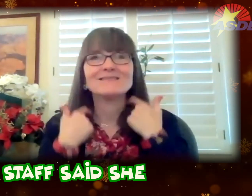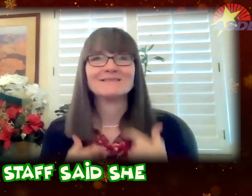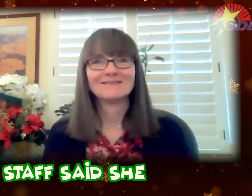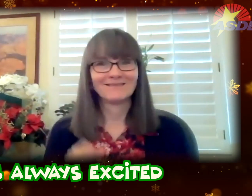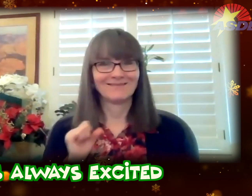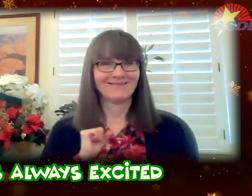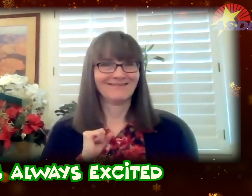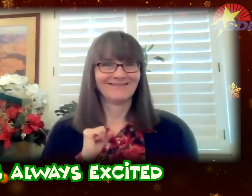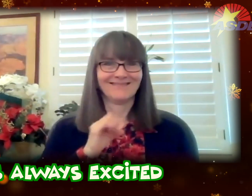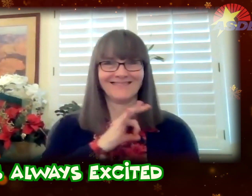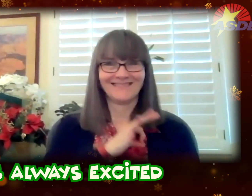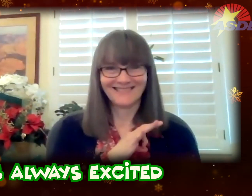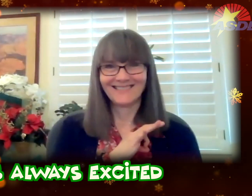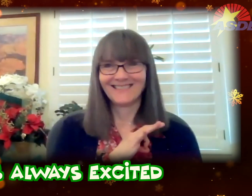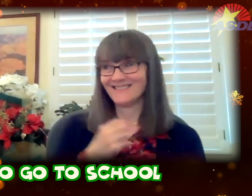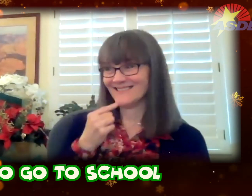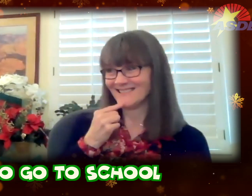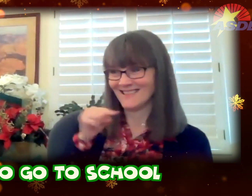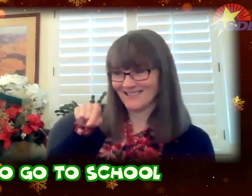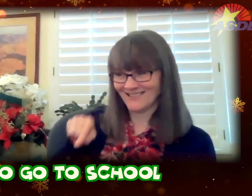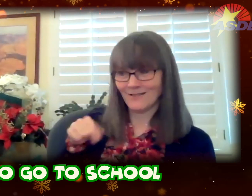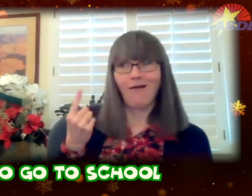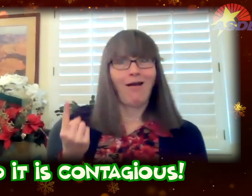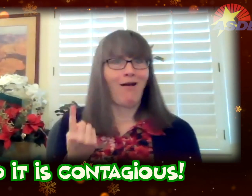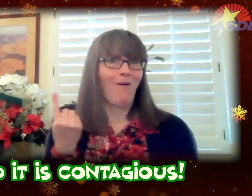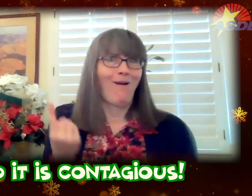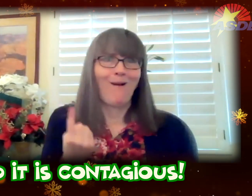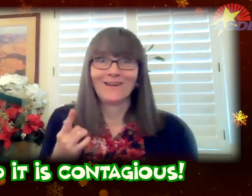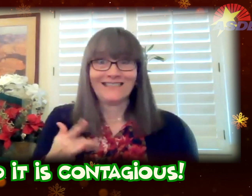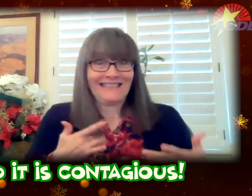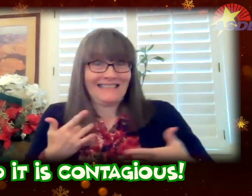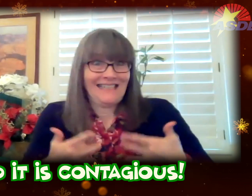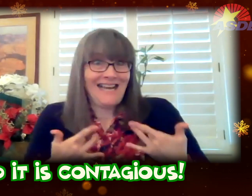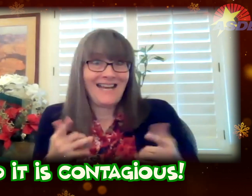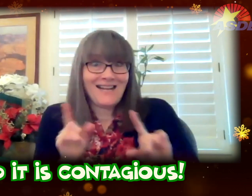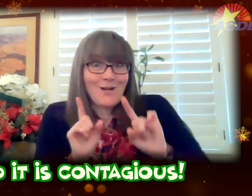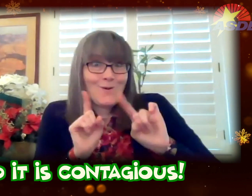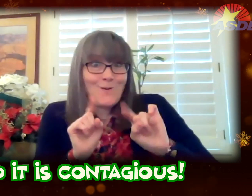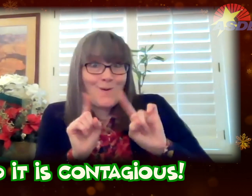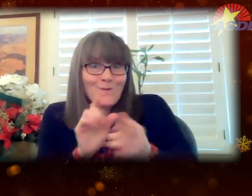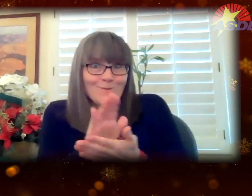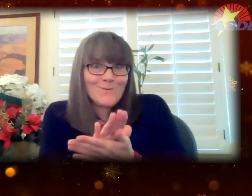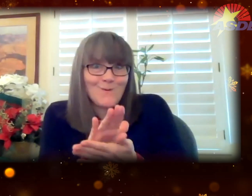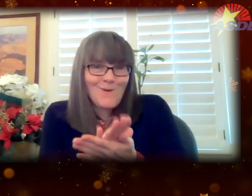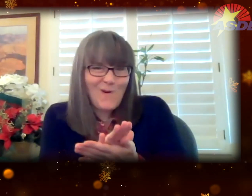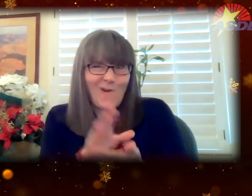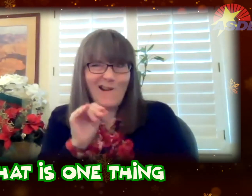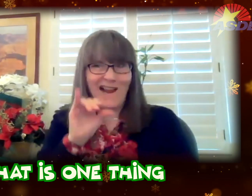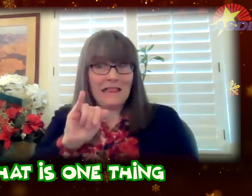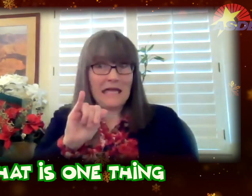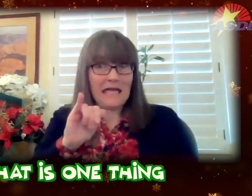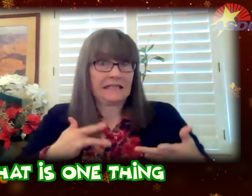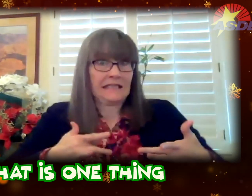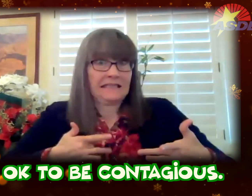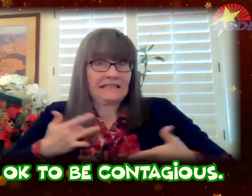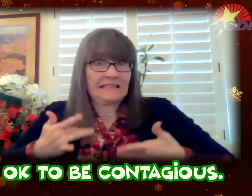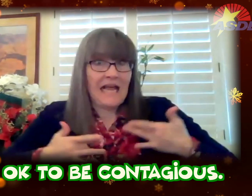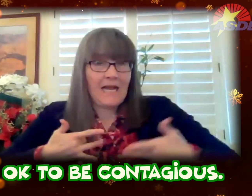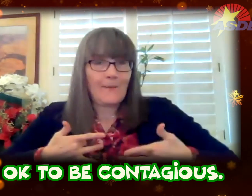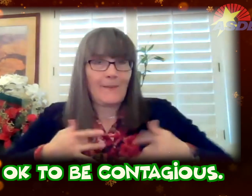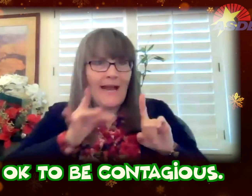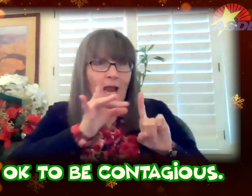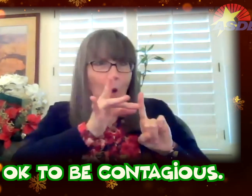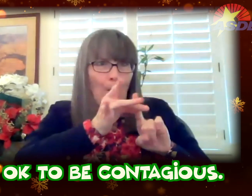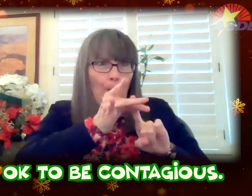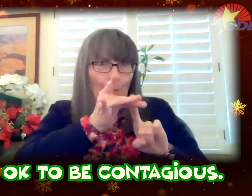Staff said she is always excited to go to school, and it is contagious. That's one thing that